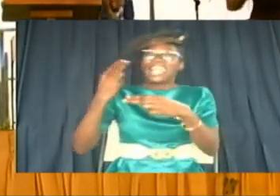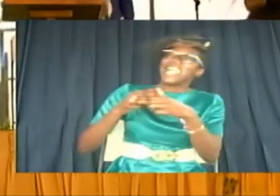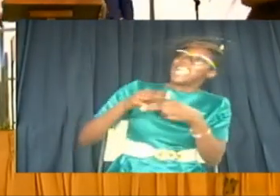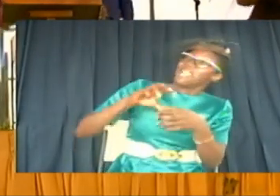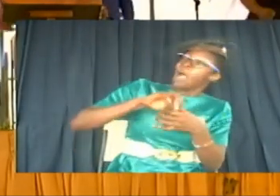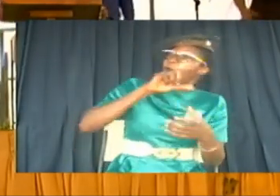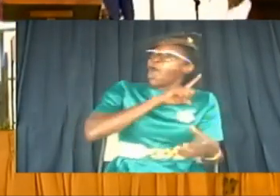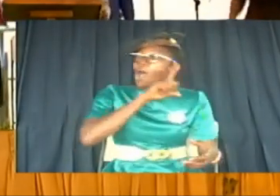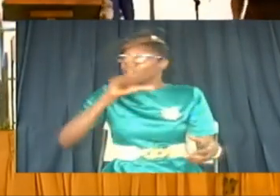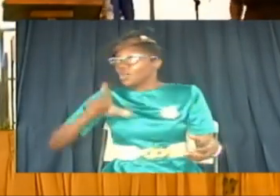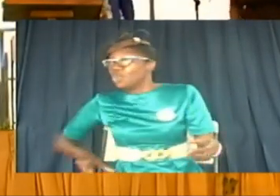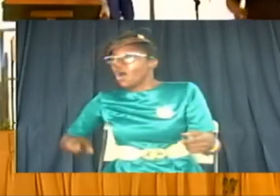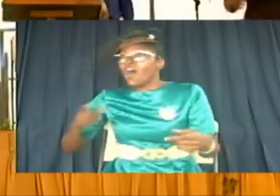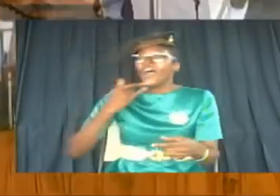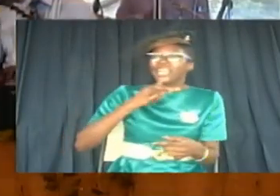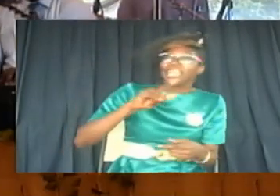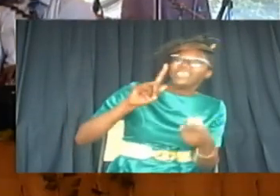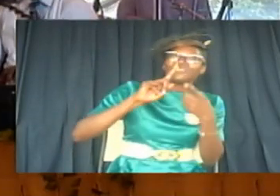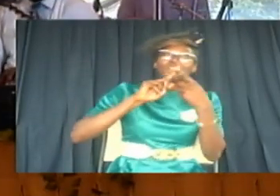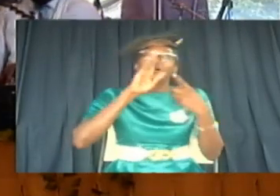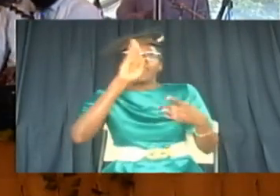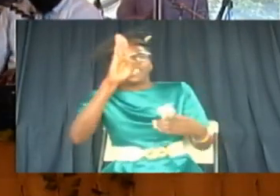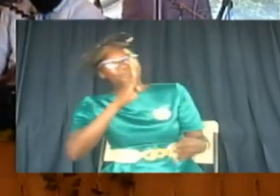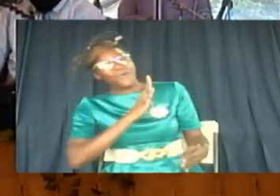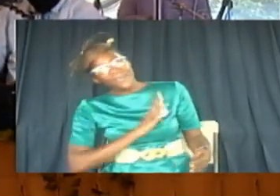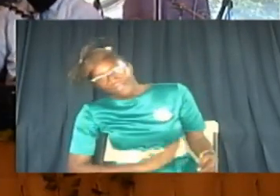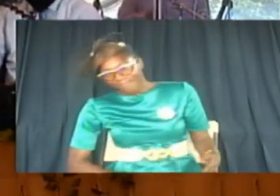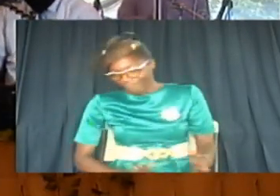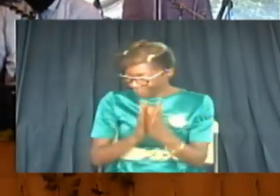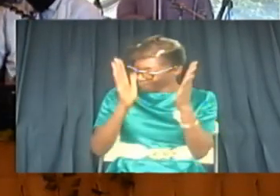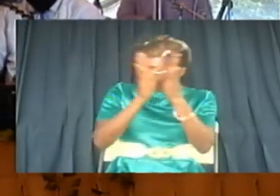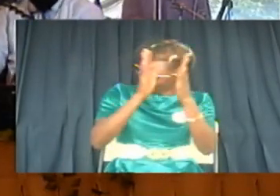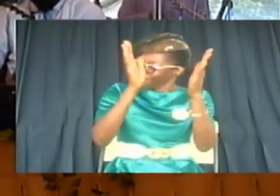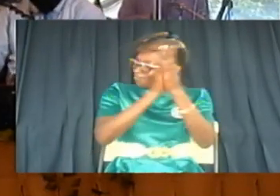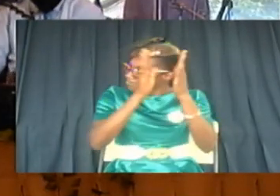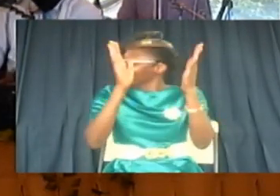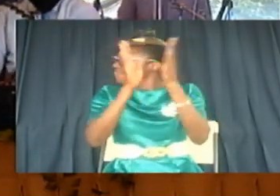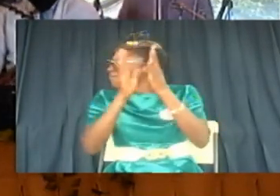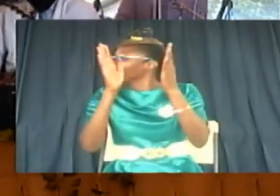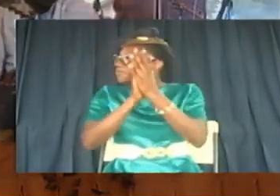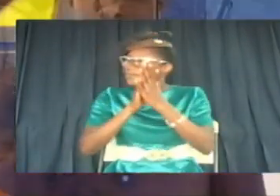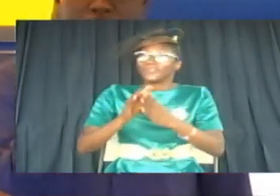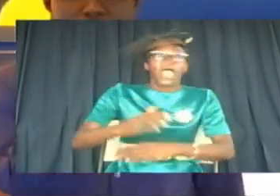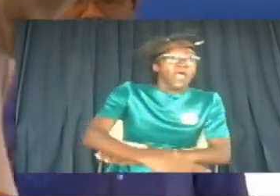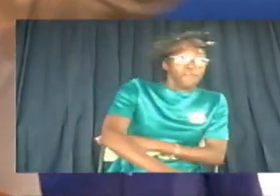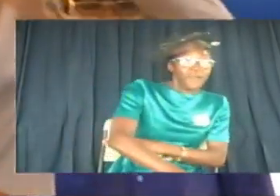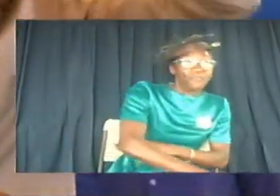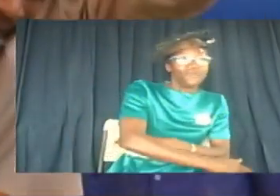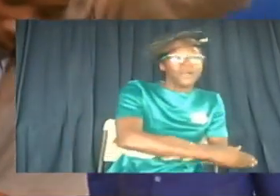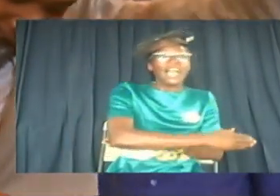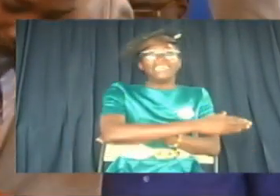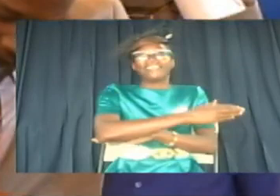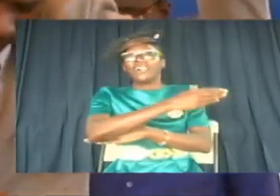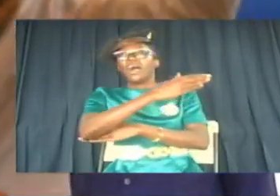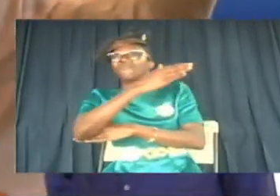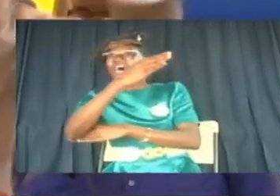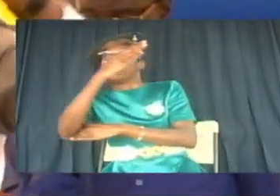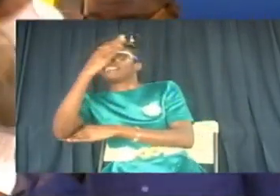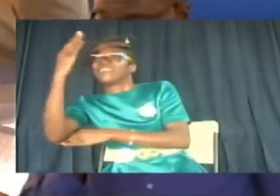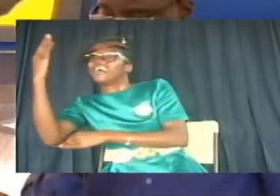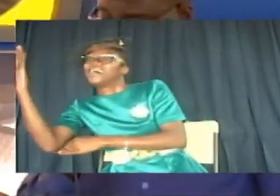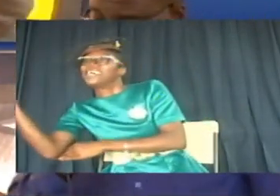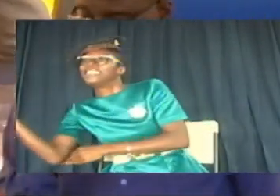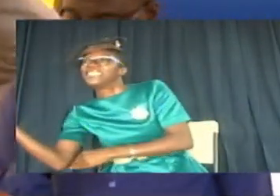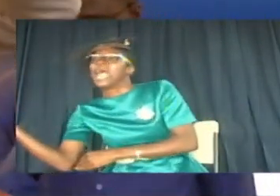name of the Lord. Hallelujah. To be praised. From the rising of the sun. From the rising of the